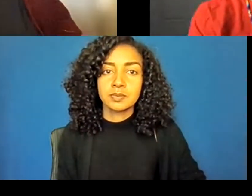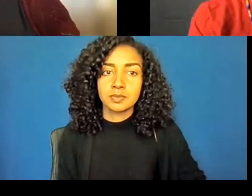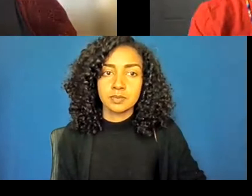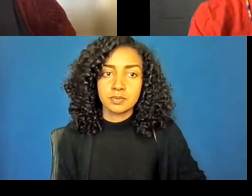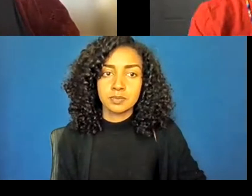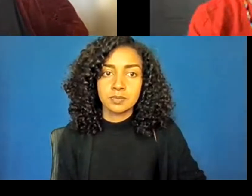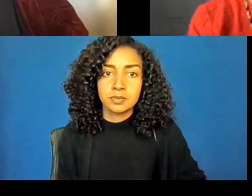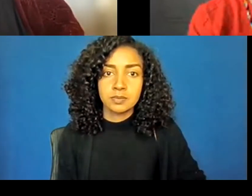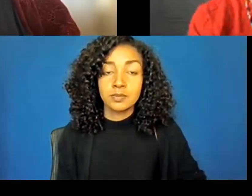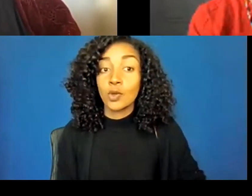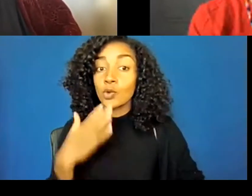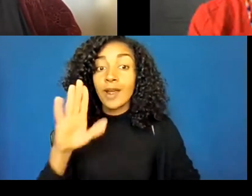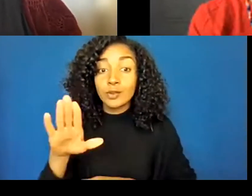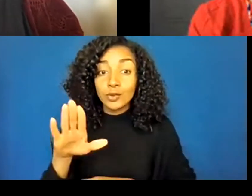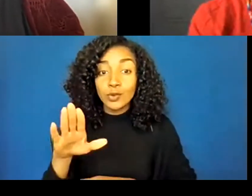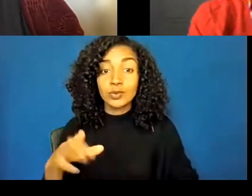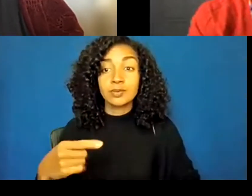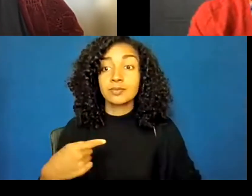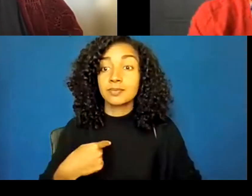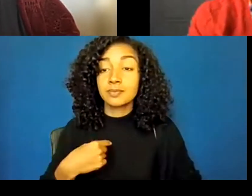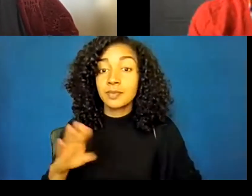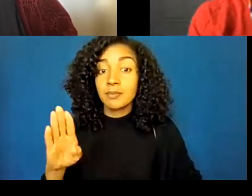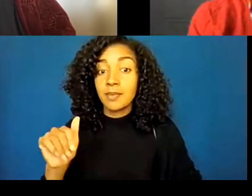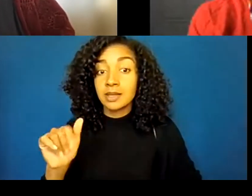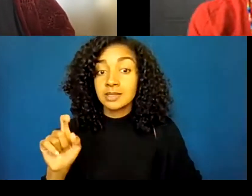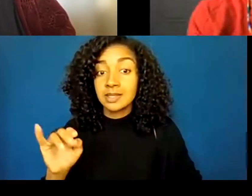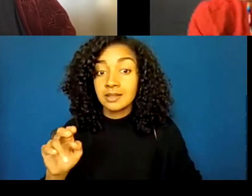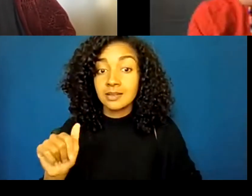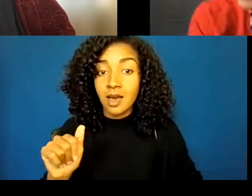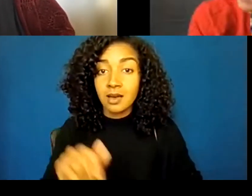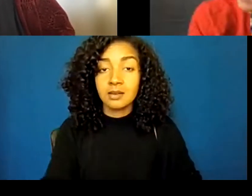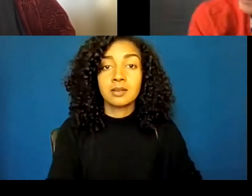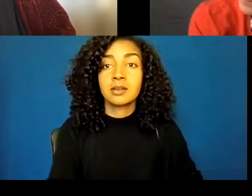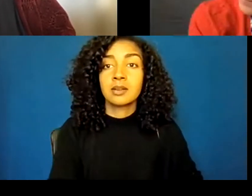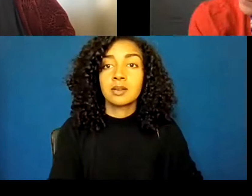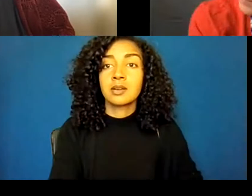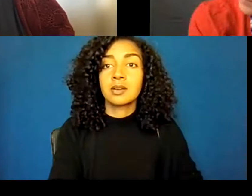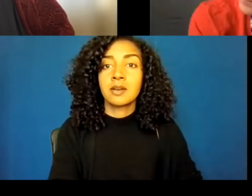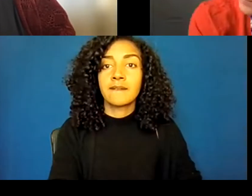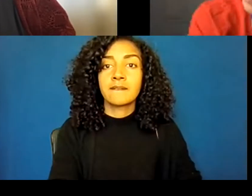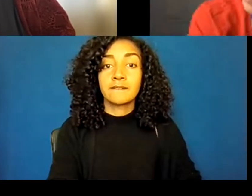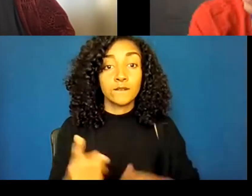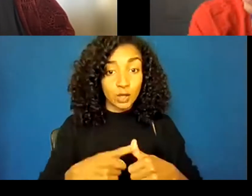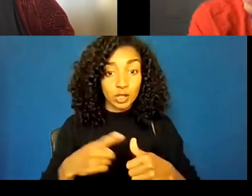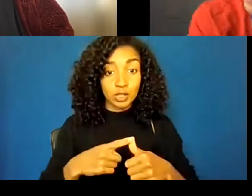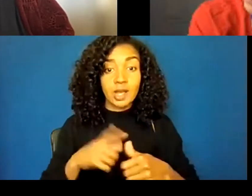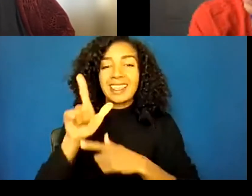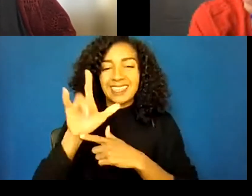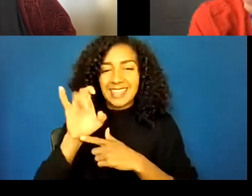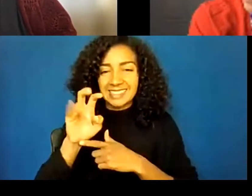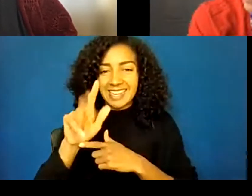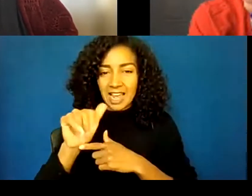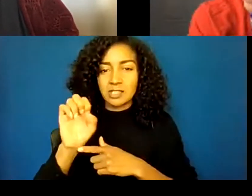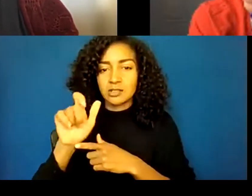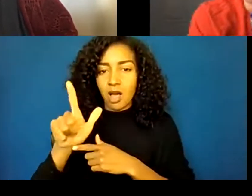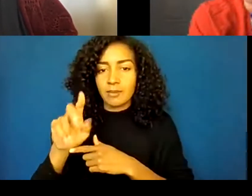Good afternoon, everybody. My name is Lestina Salmerdassi. First of all, I want to say thank you to the presenters today.